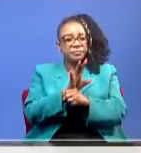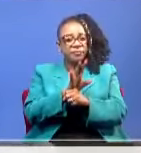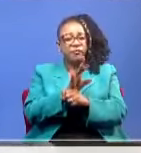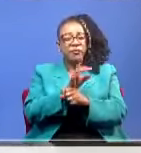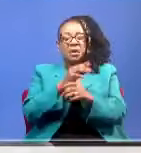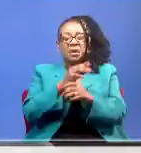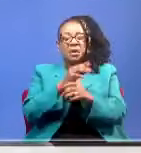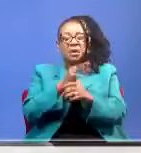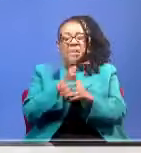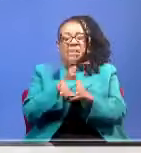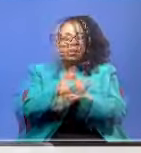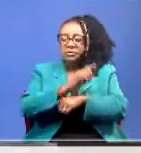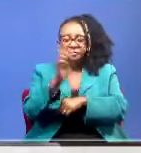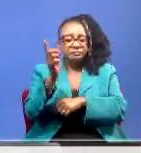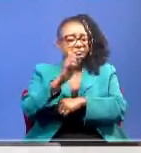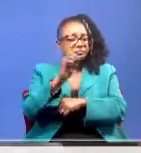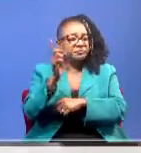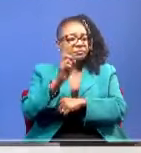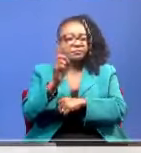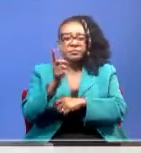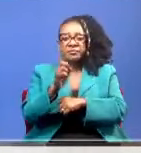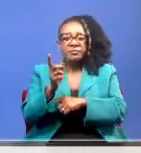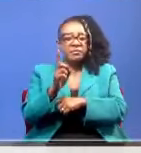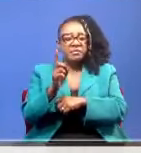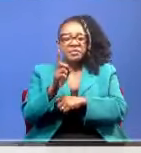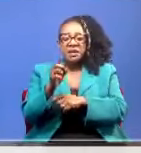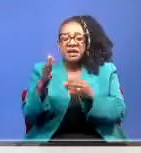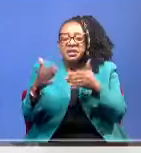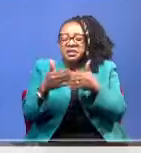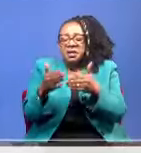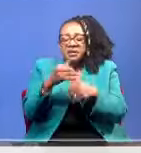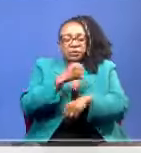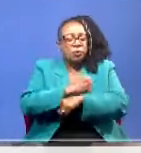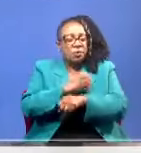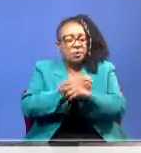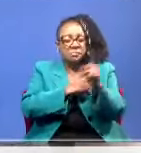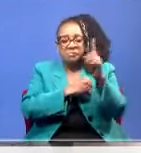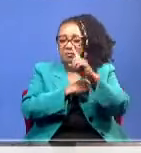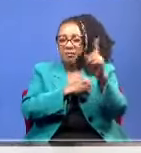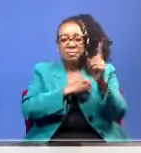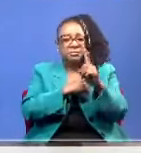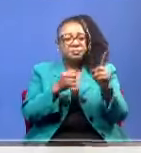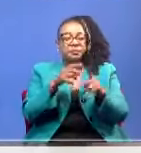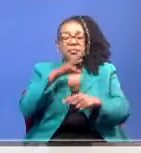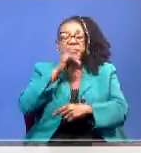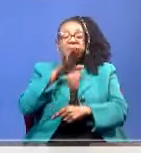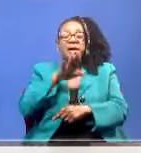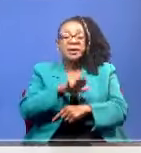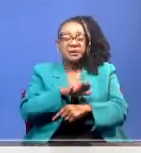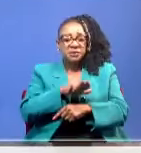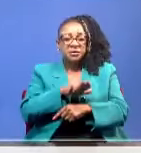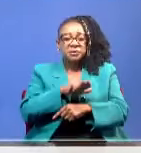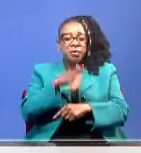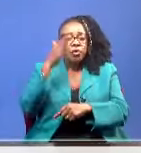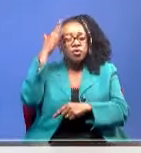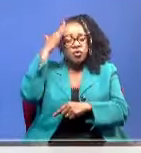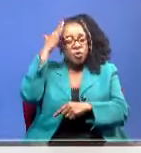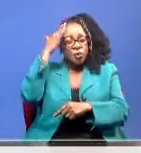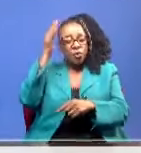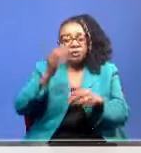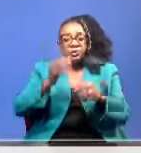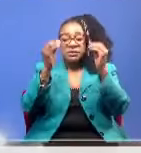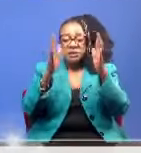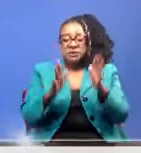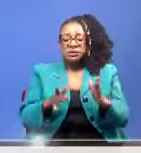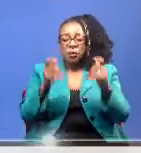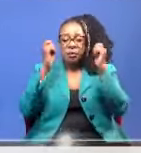to schools, do not move around the schools, and parents, know that teachers are on